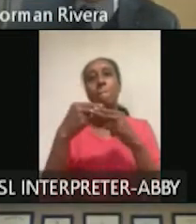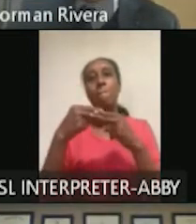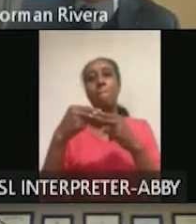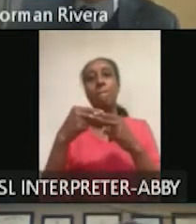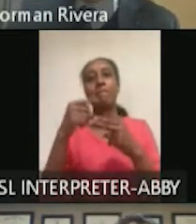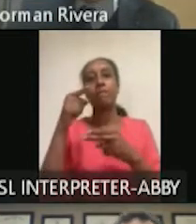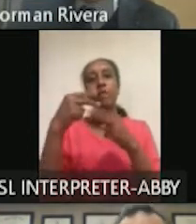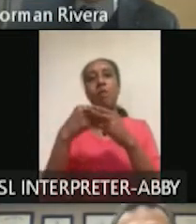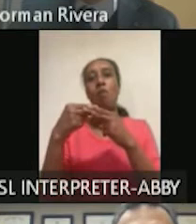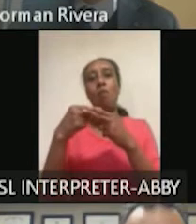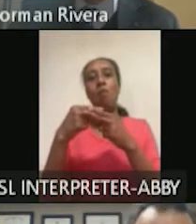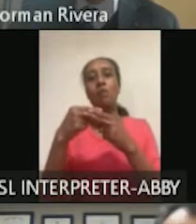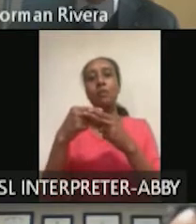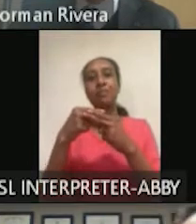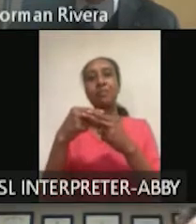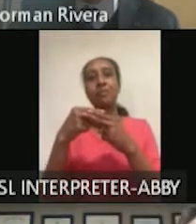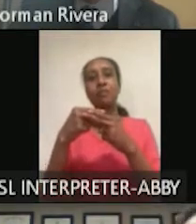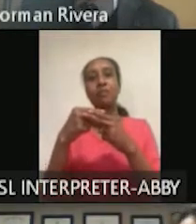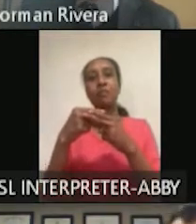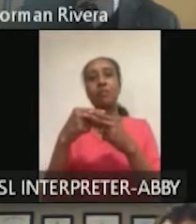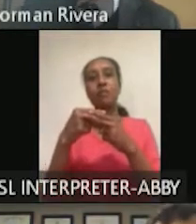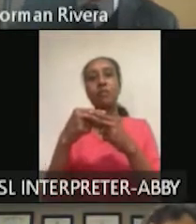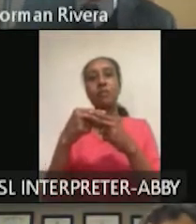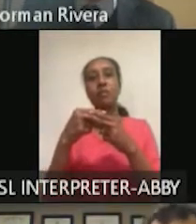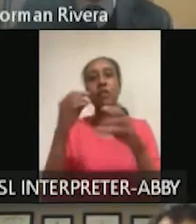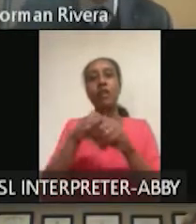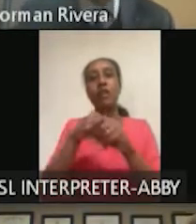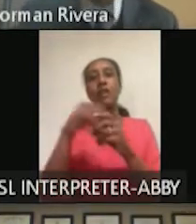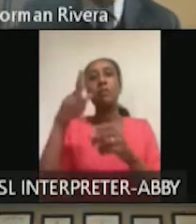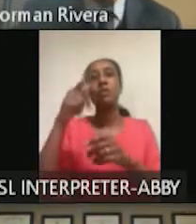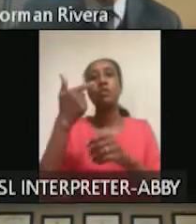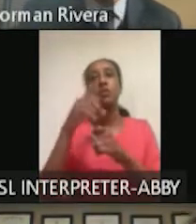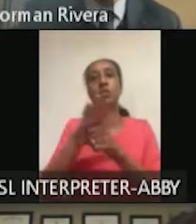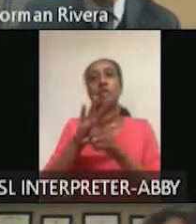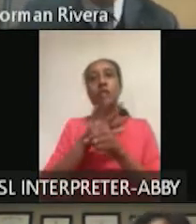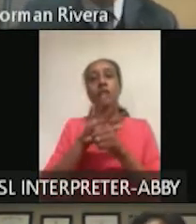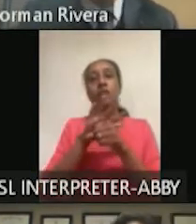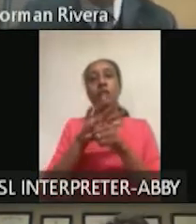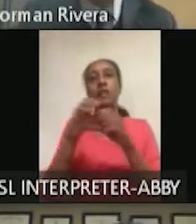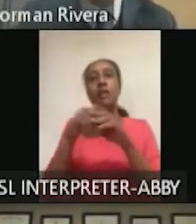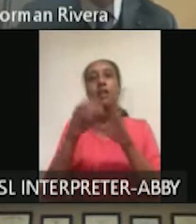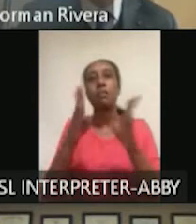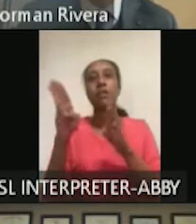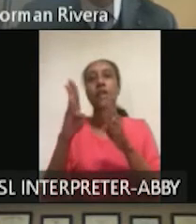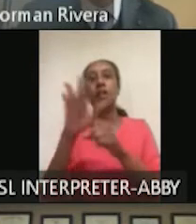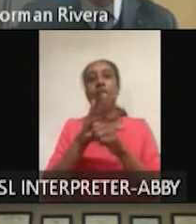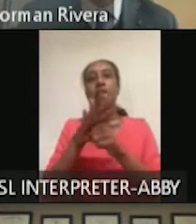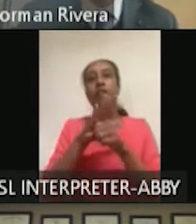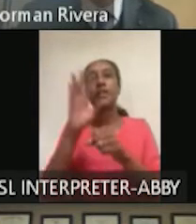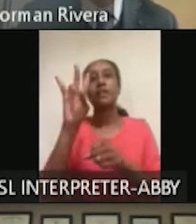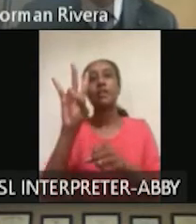The site is located in the central part of Prince George's County within Planning Area